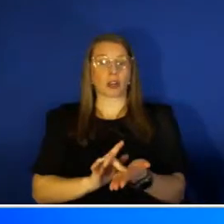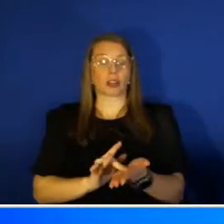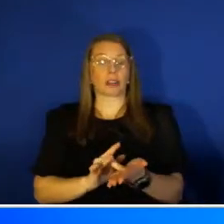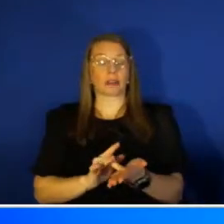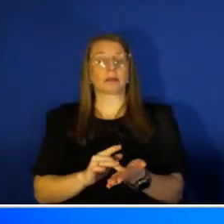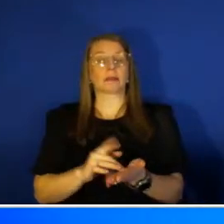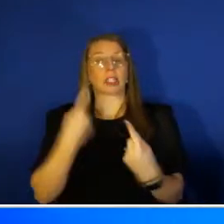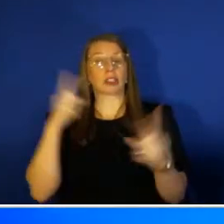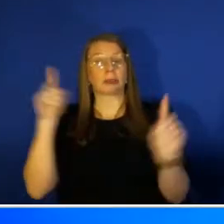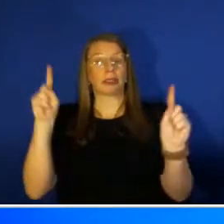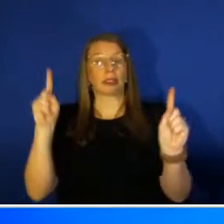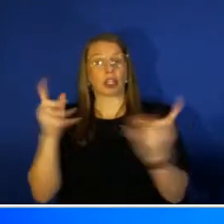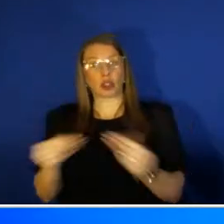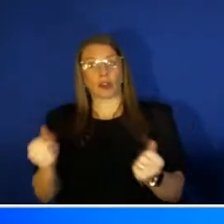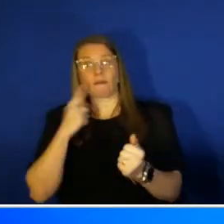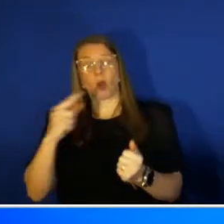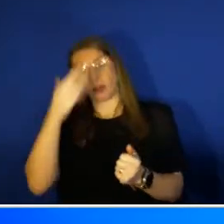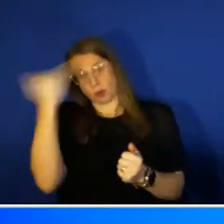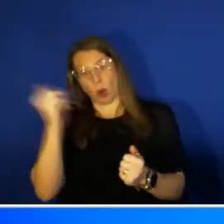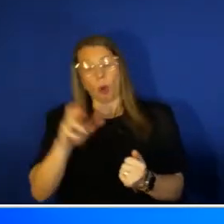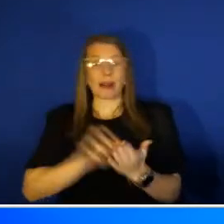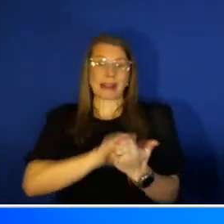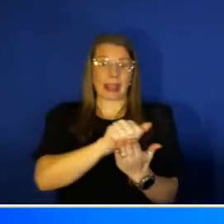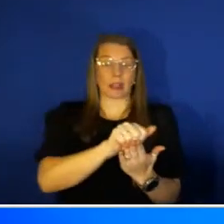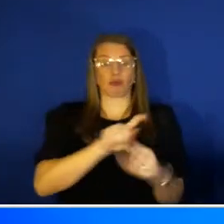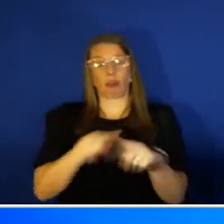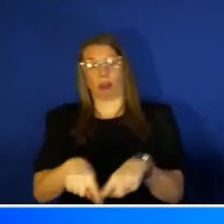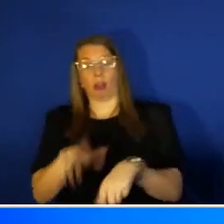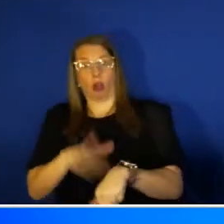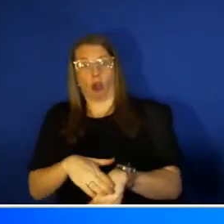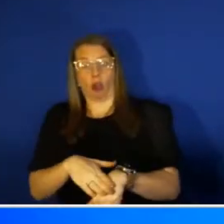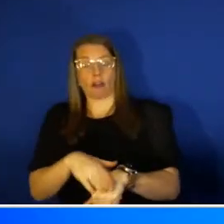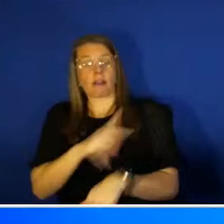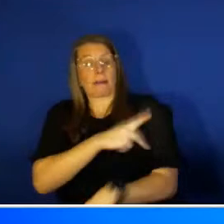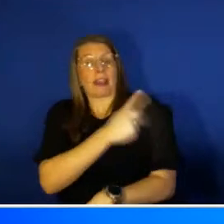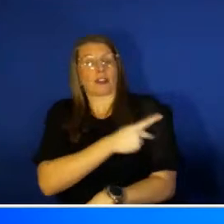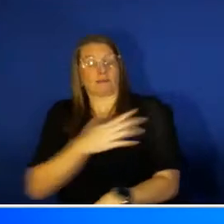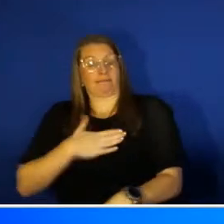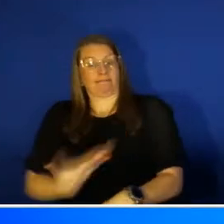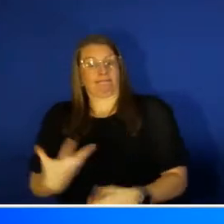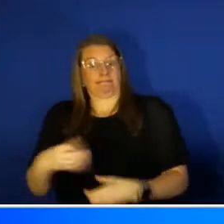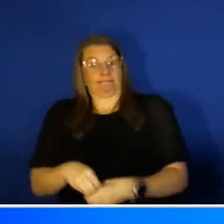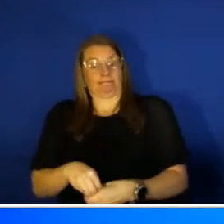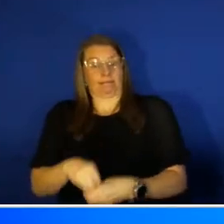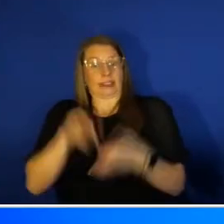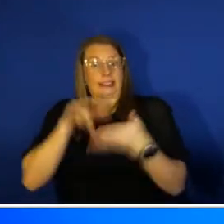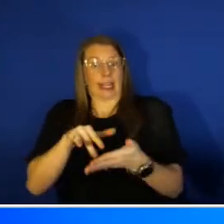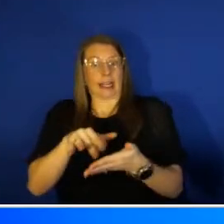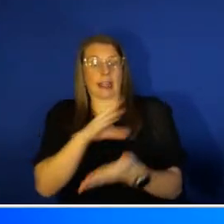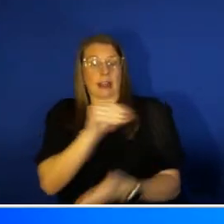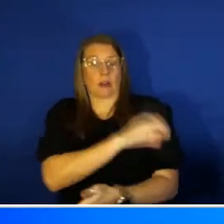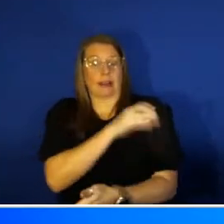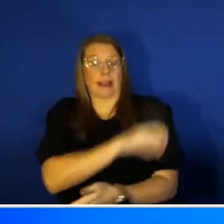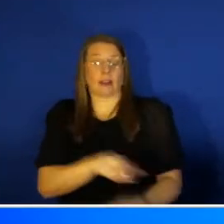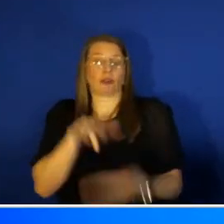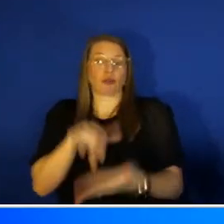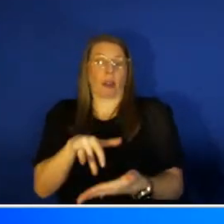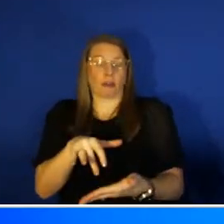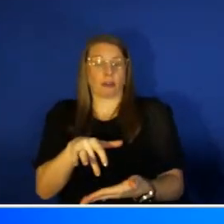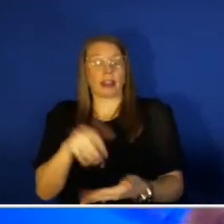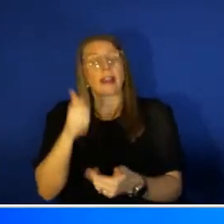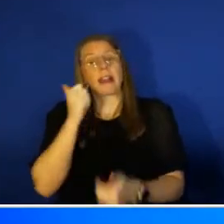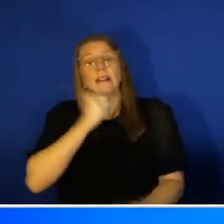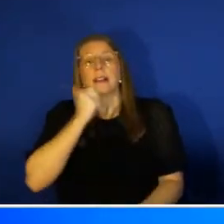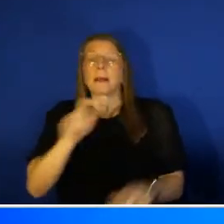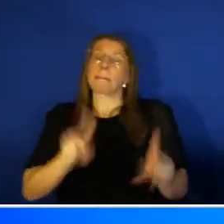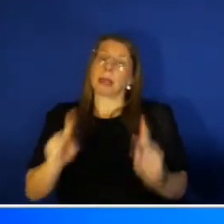for dementia or a cure for cancer, rely on patients willing to take part in studies and clinical trials. Every day, people,